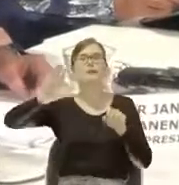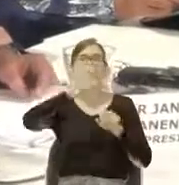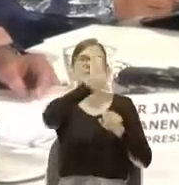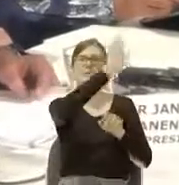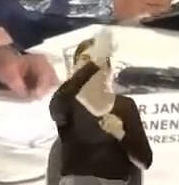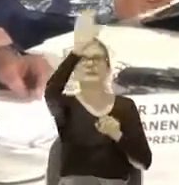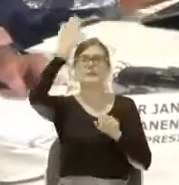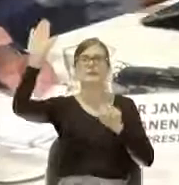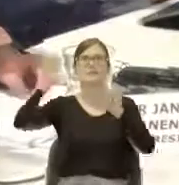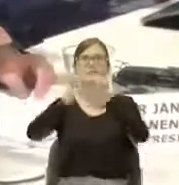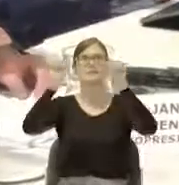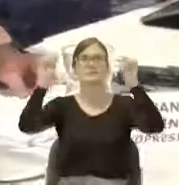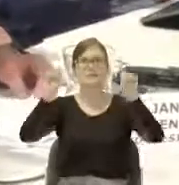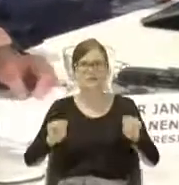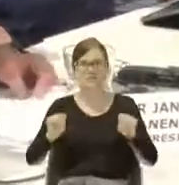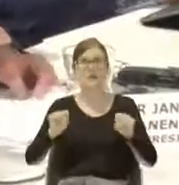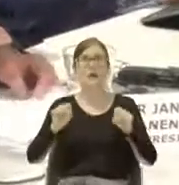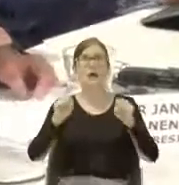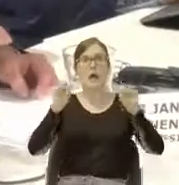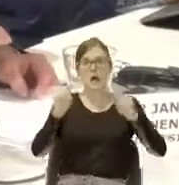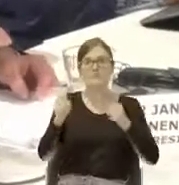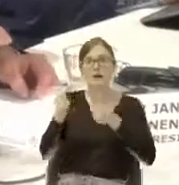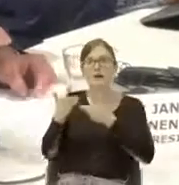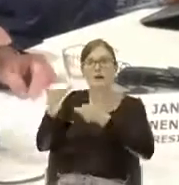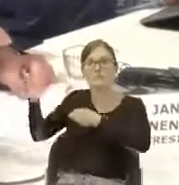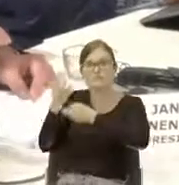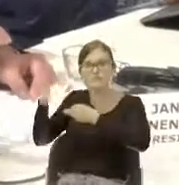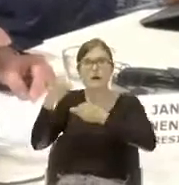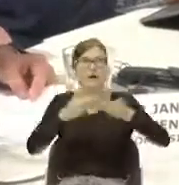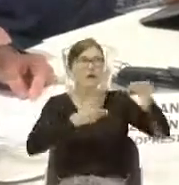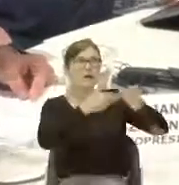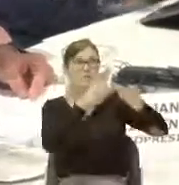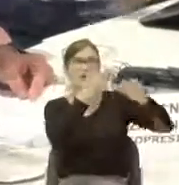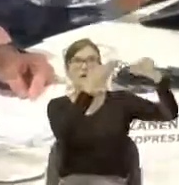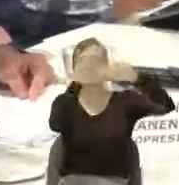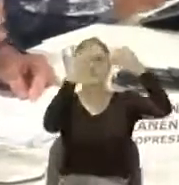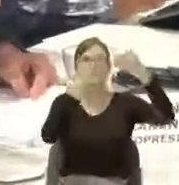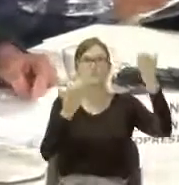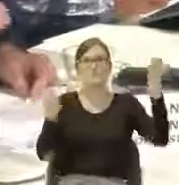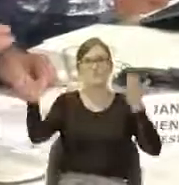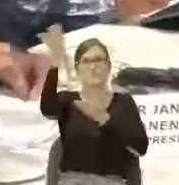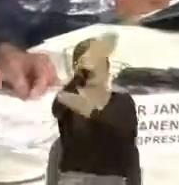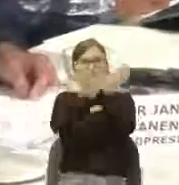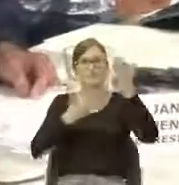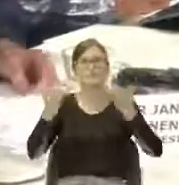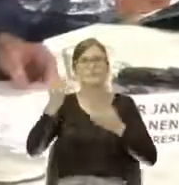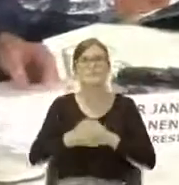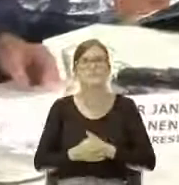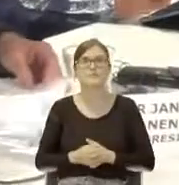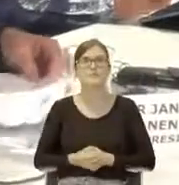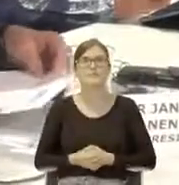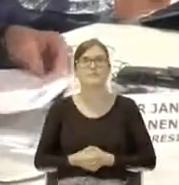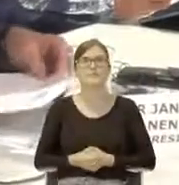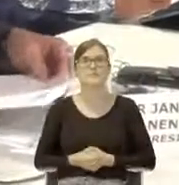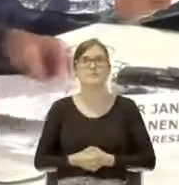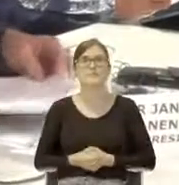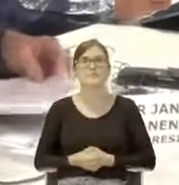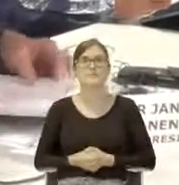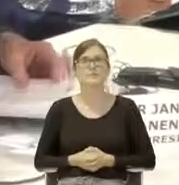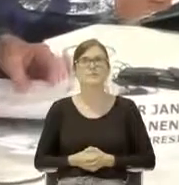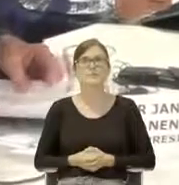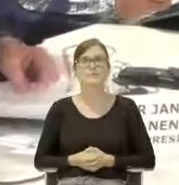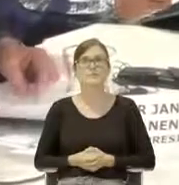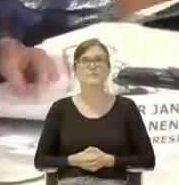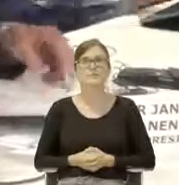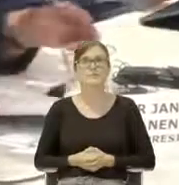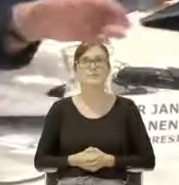decision-making to achieve a renewed multilateral system. Moreover, we need a new understanding